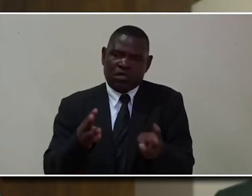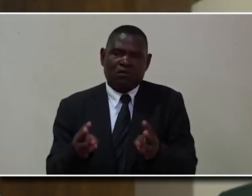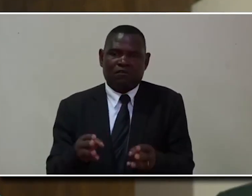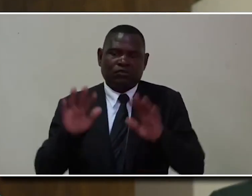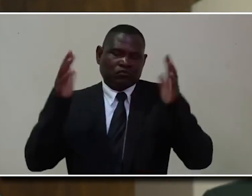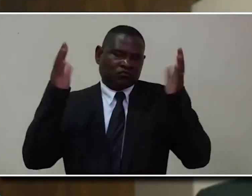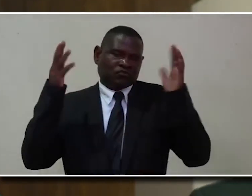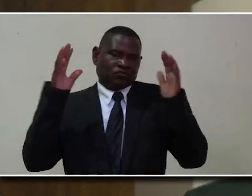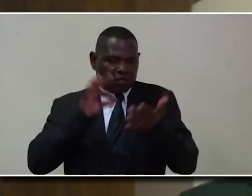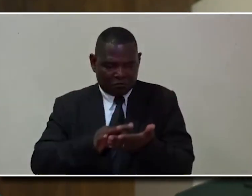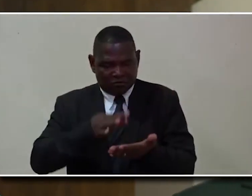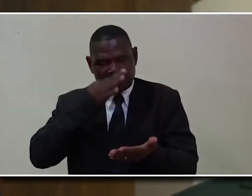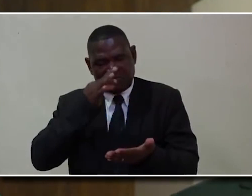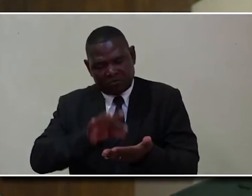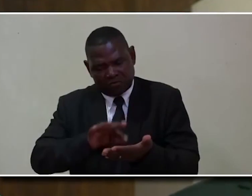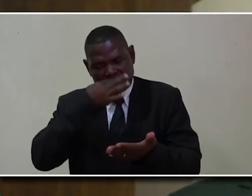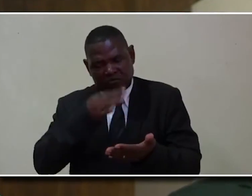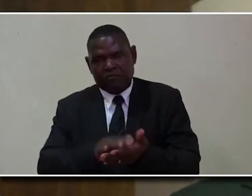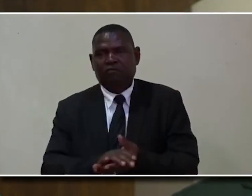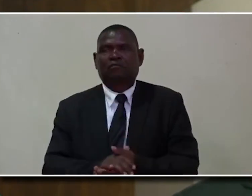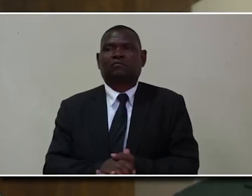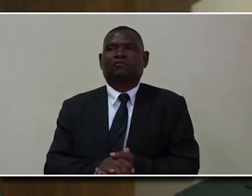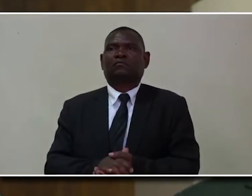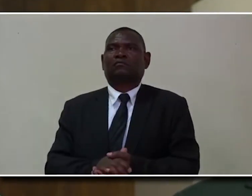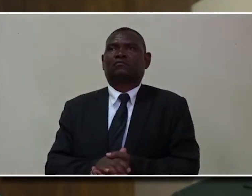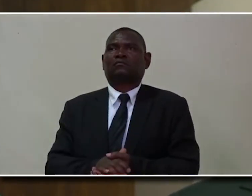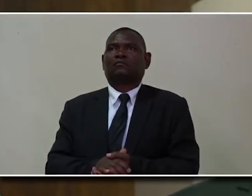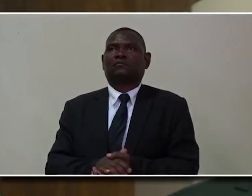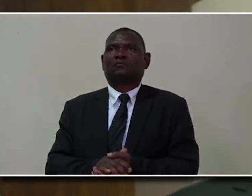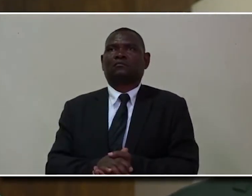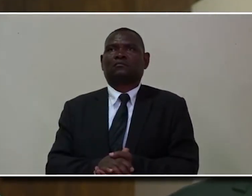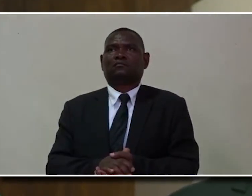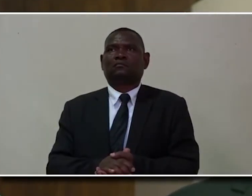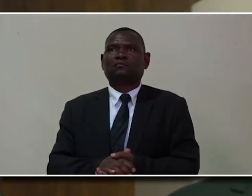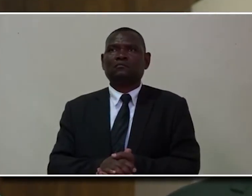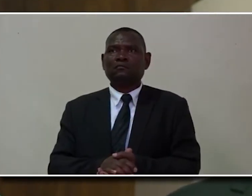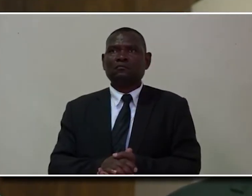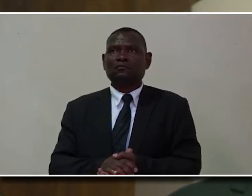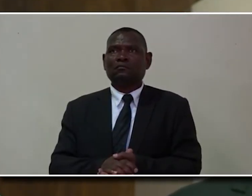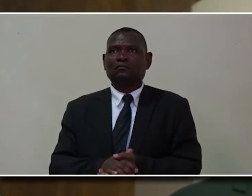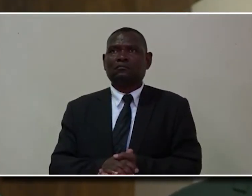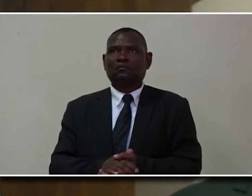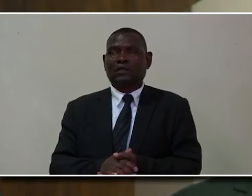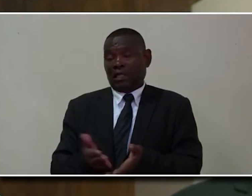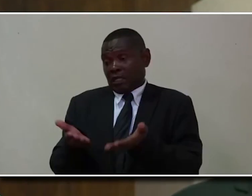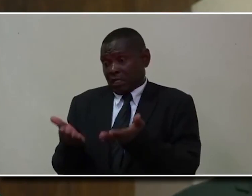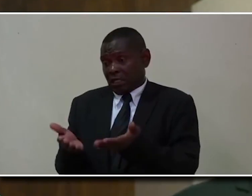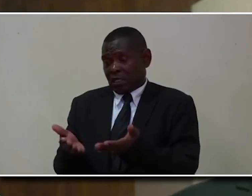la mapempero oyera ndi kutenga kombali kumgonero oyera munjira yoyenerera. Here God is directly at